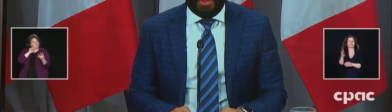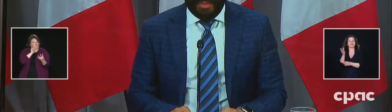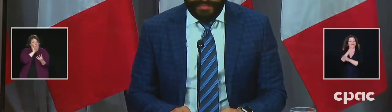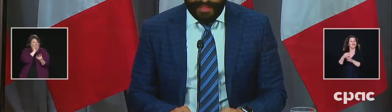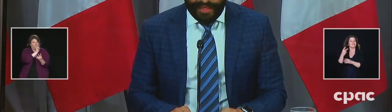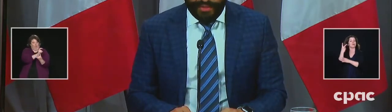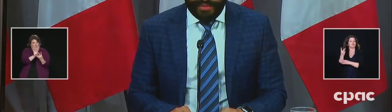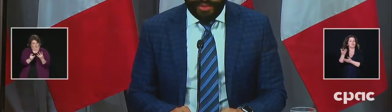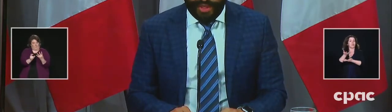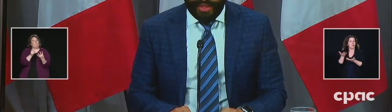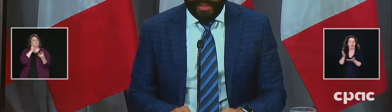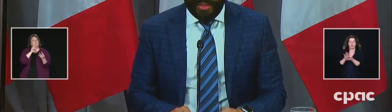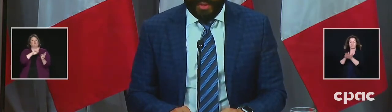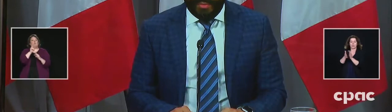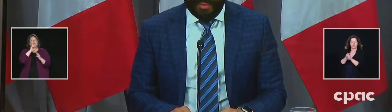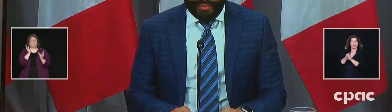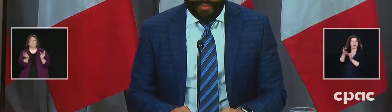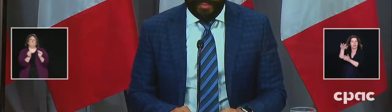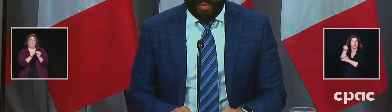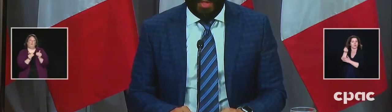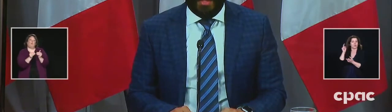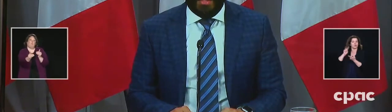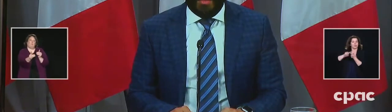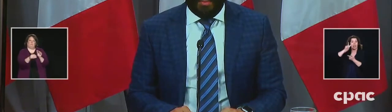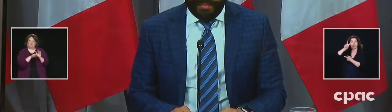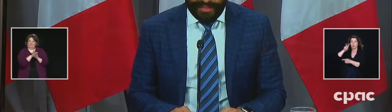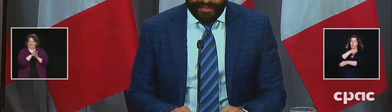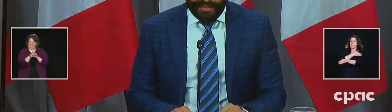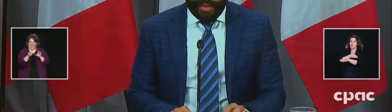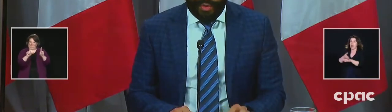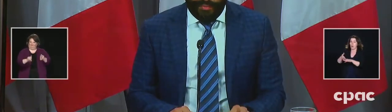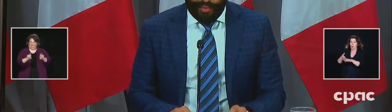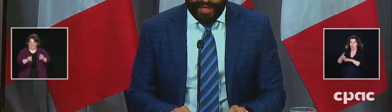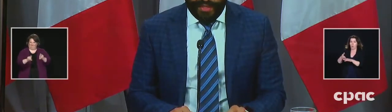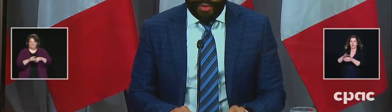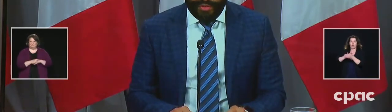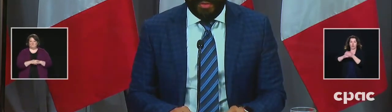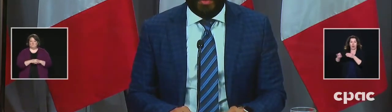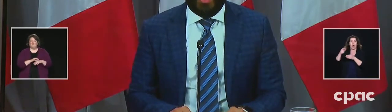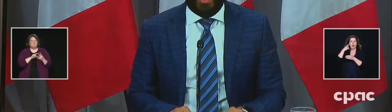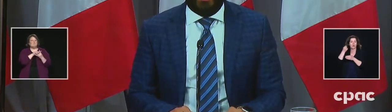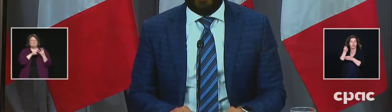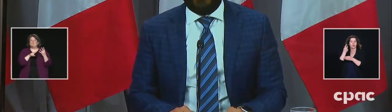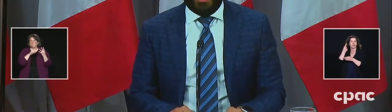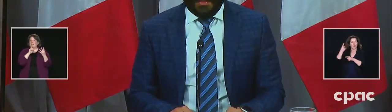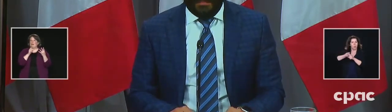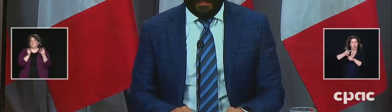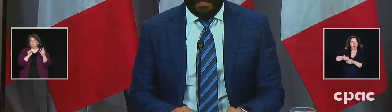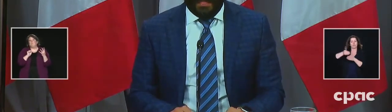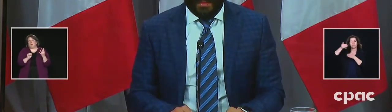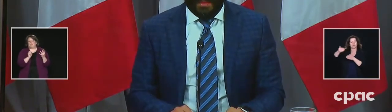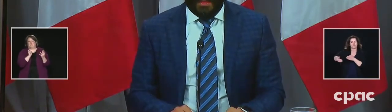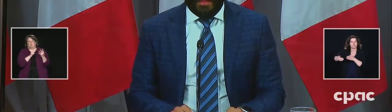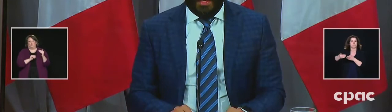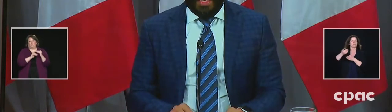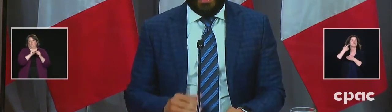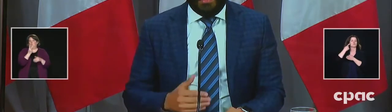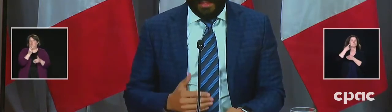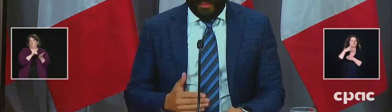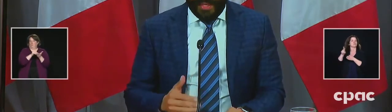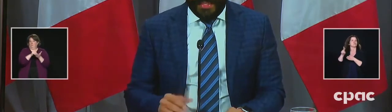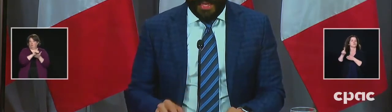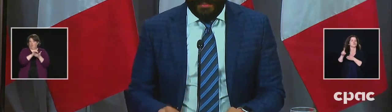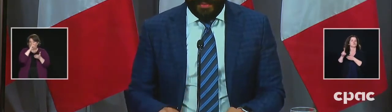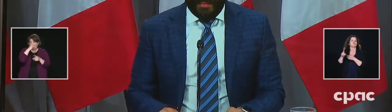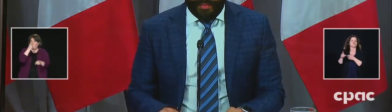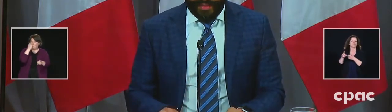jusqu'à 2 millions de dollars sur 12 mois pour mettre au point leur solution proposée. And this is a